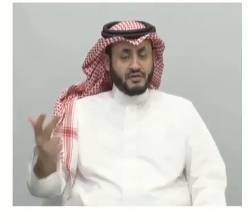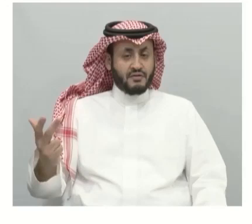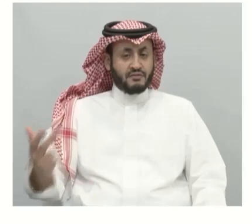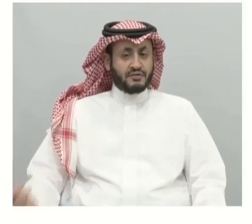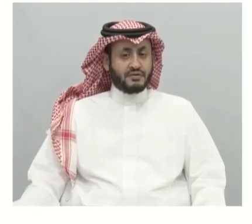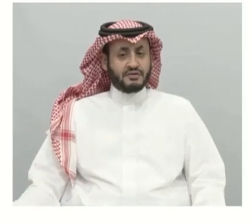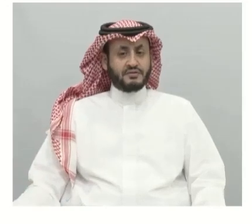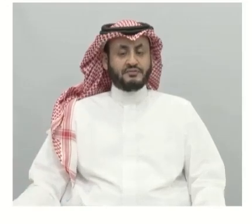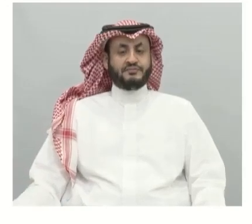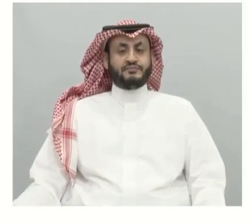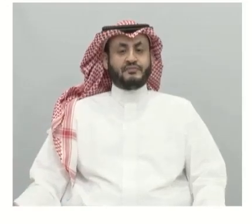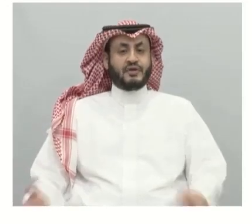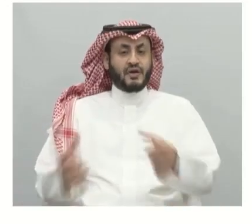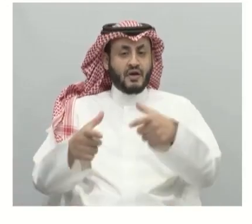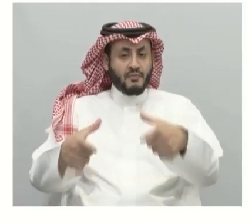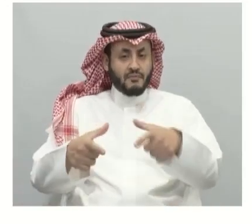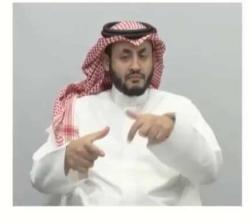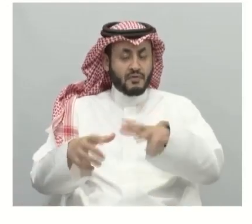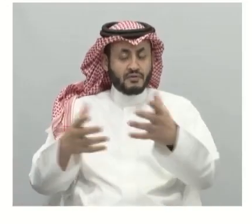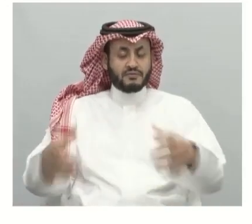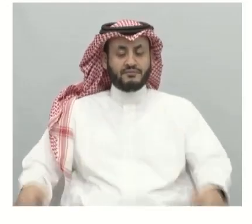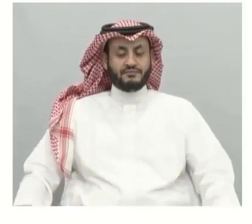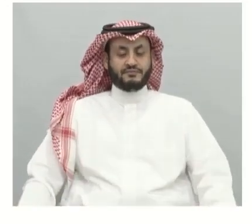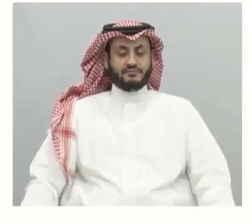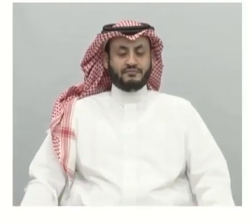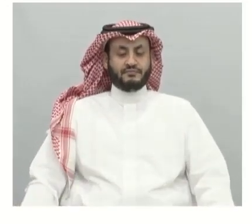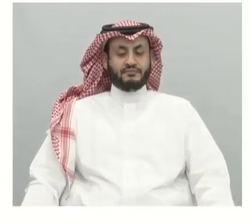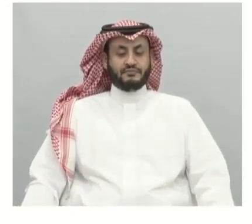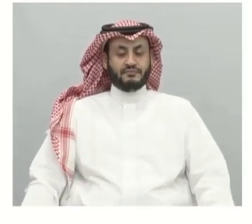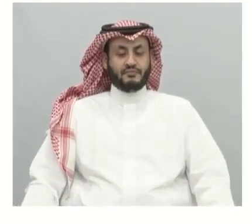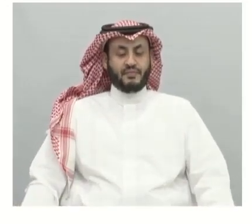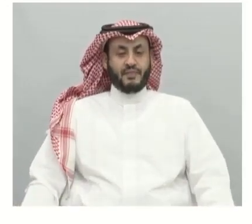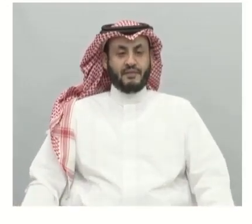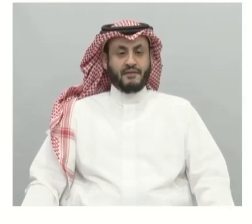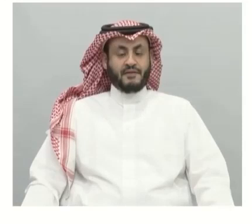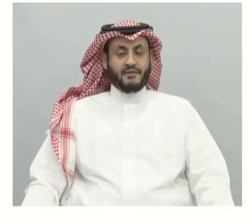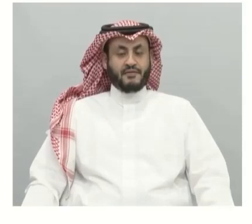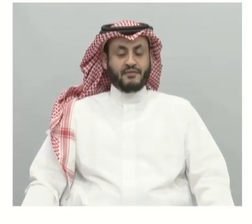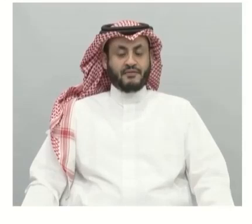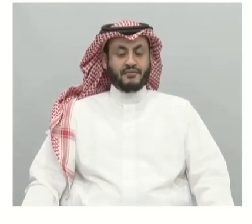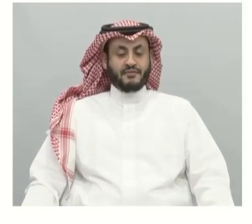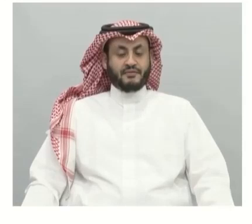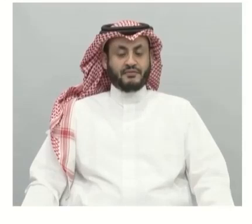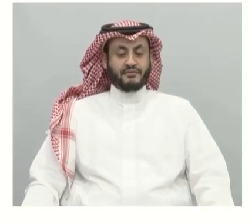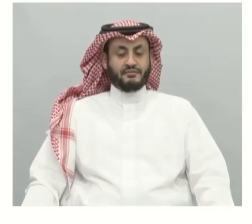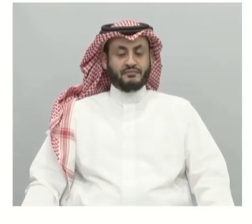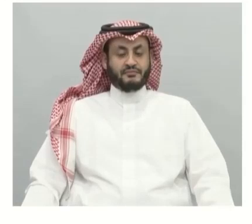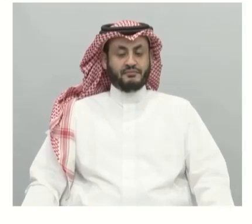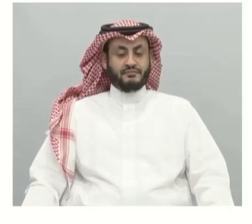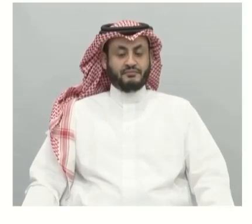Riyadh. Oman, Omani, Muscat, China,